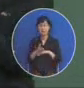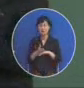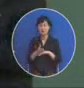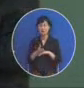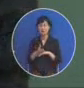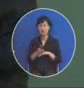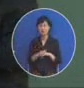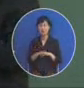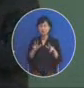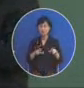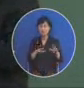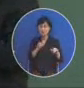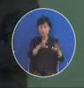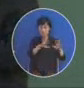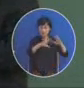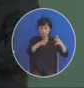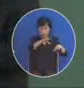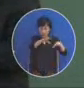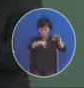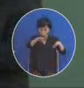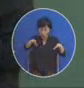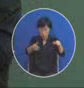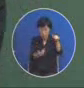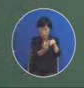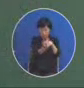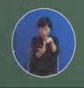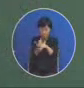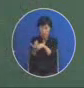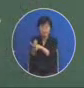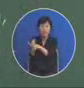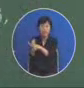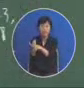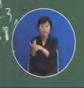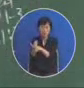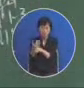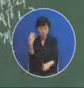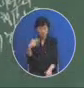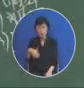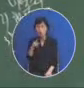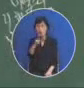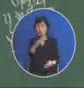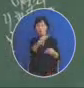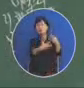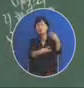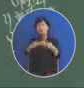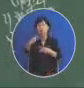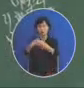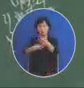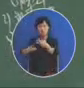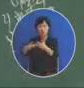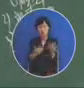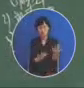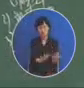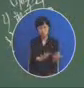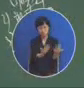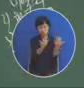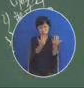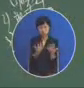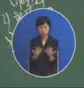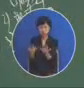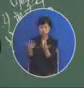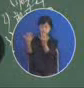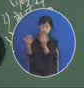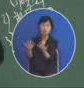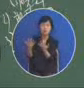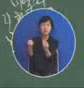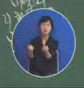How amazing is that? This is rising up in places of the world. Remnants across the world are rising